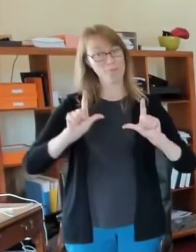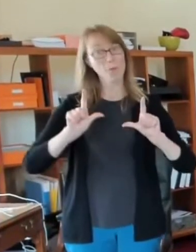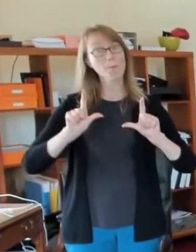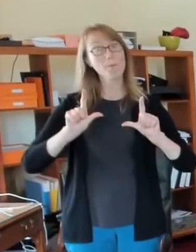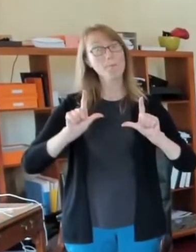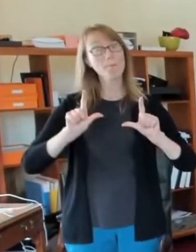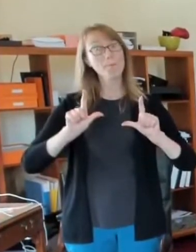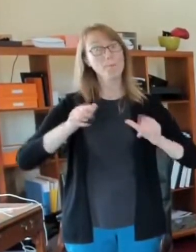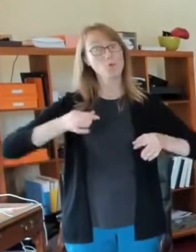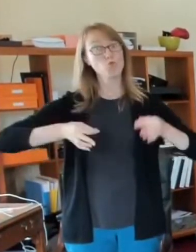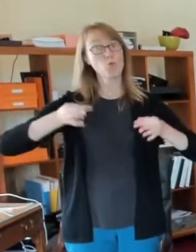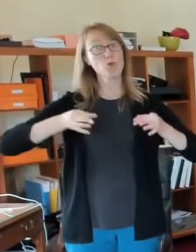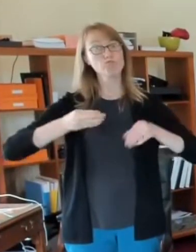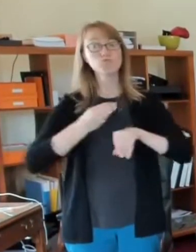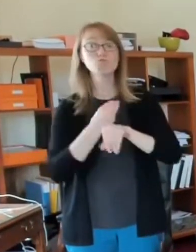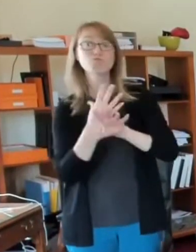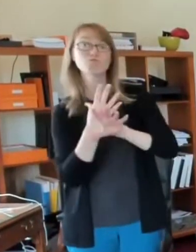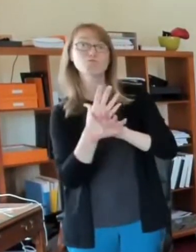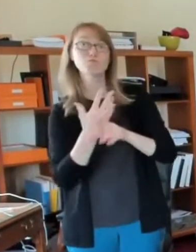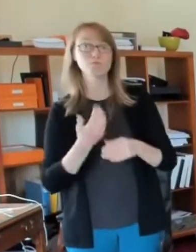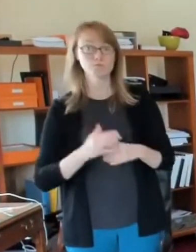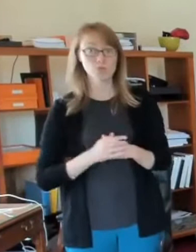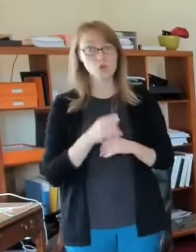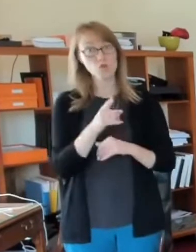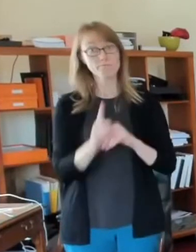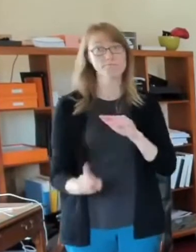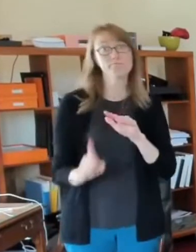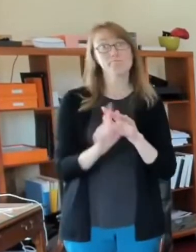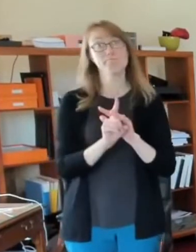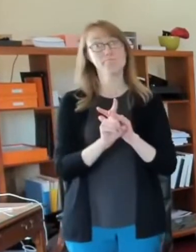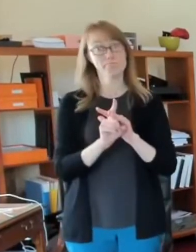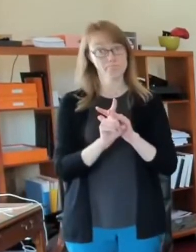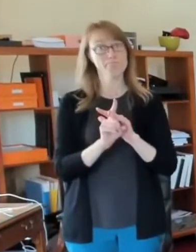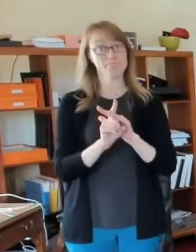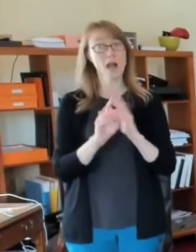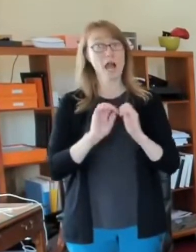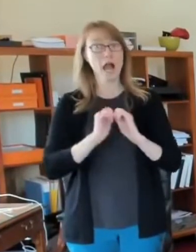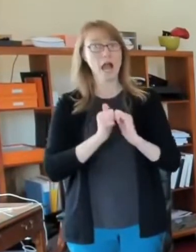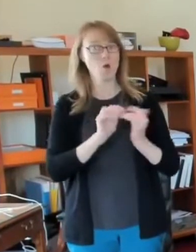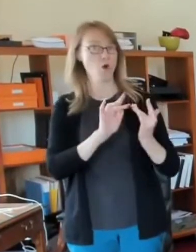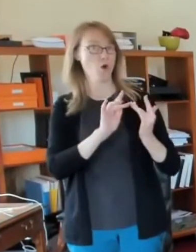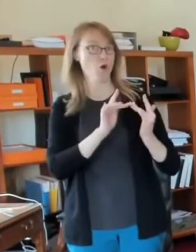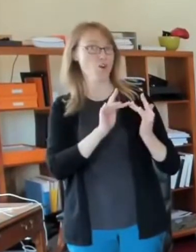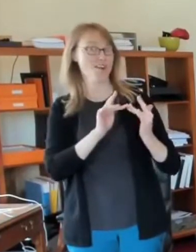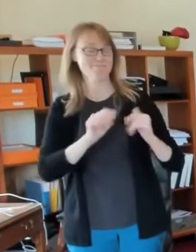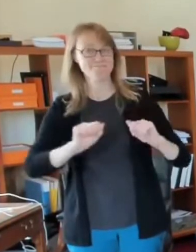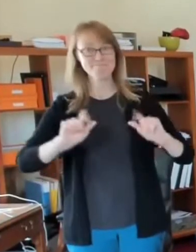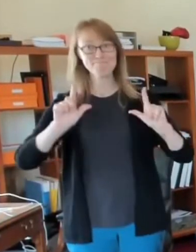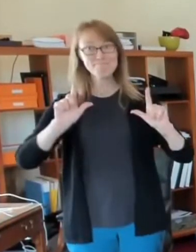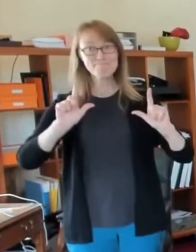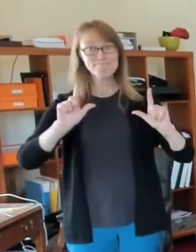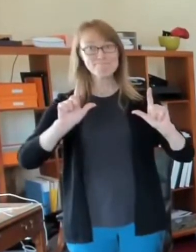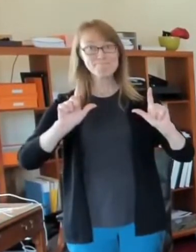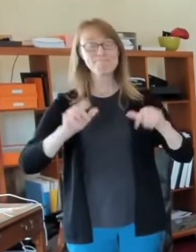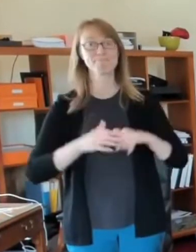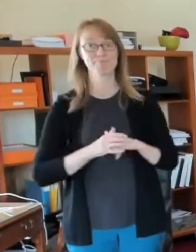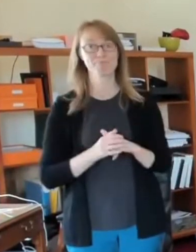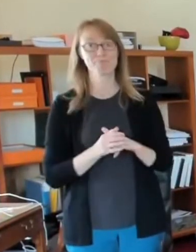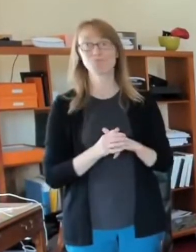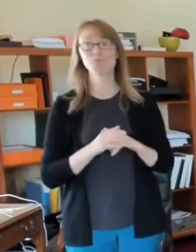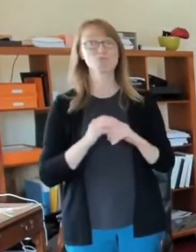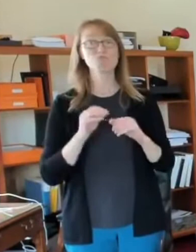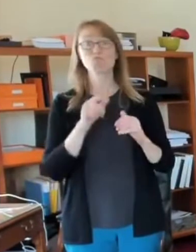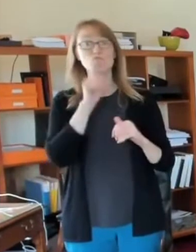the internet. You can appear for your citation in an online virtual courtroom without a